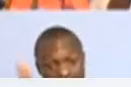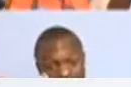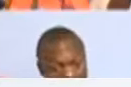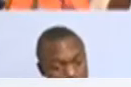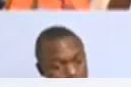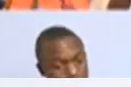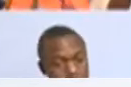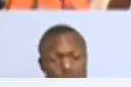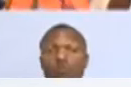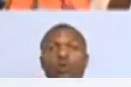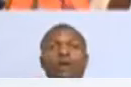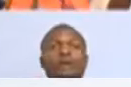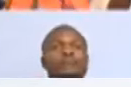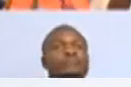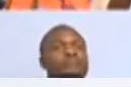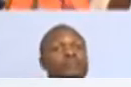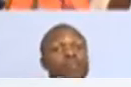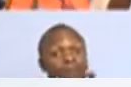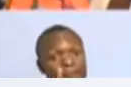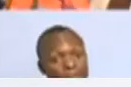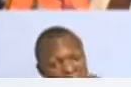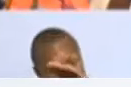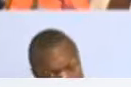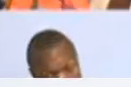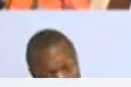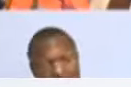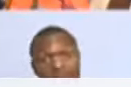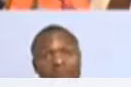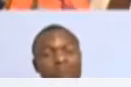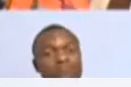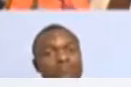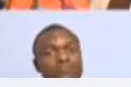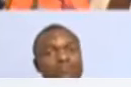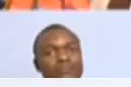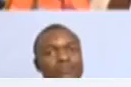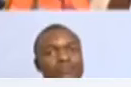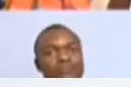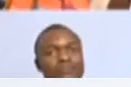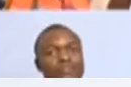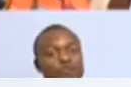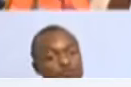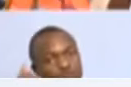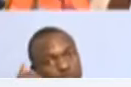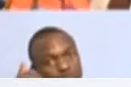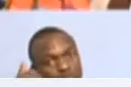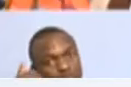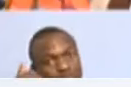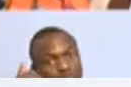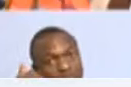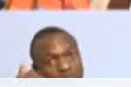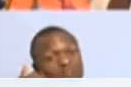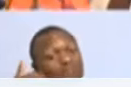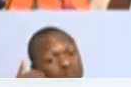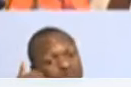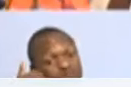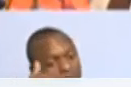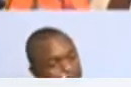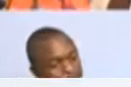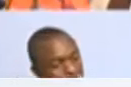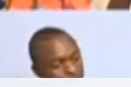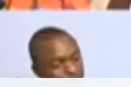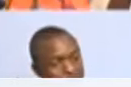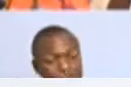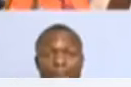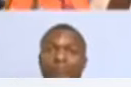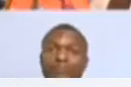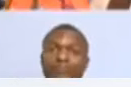countries. People are hiding behind a cell phone, a smartphone, to commit